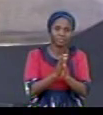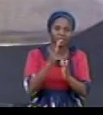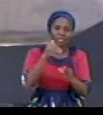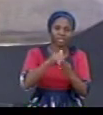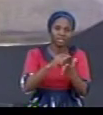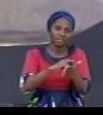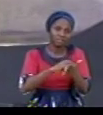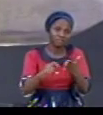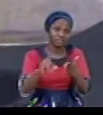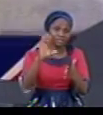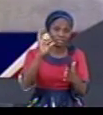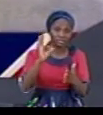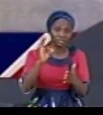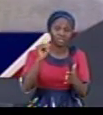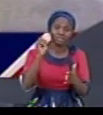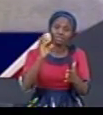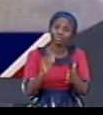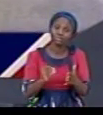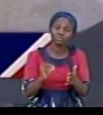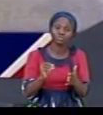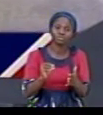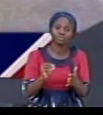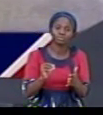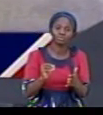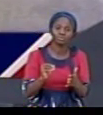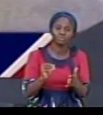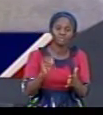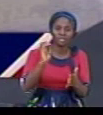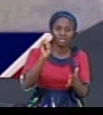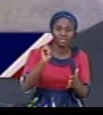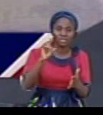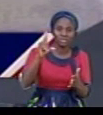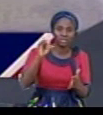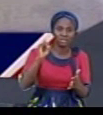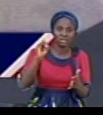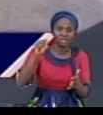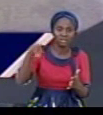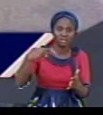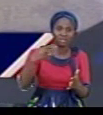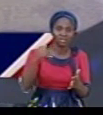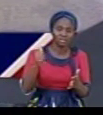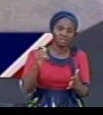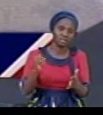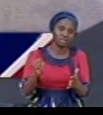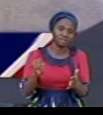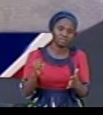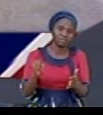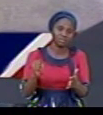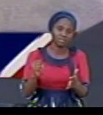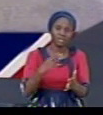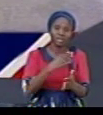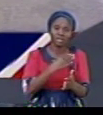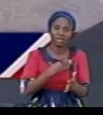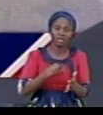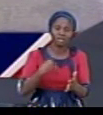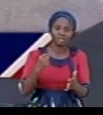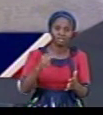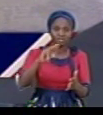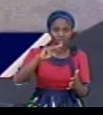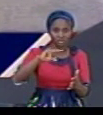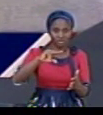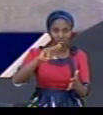Look at verse 9. So Eliphaz the Temanite, and Bildad the Shuhite,